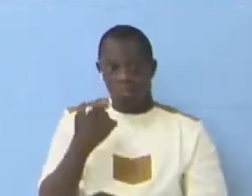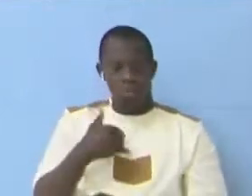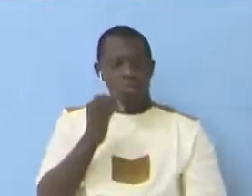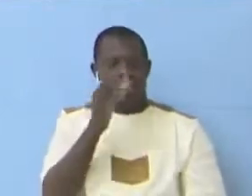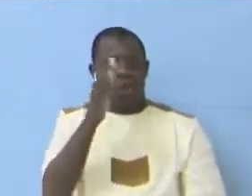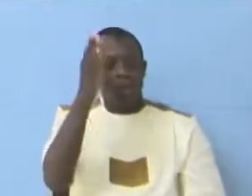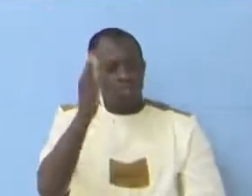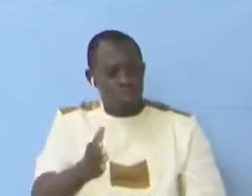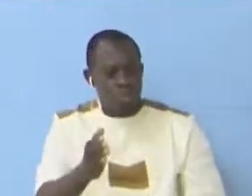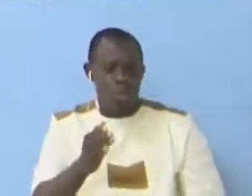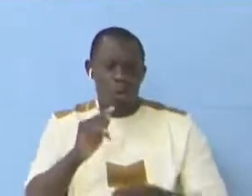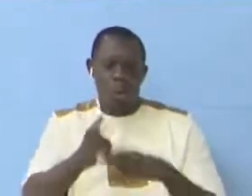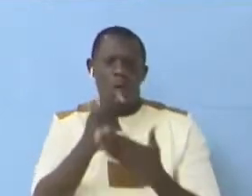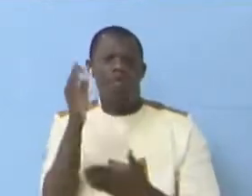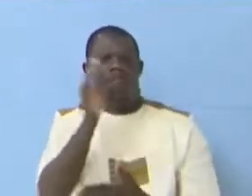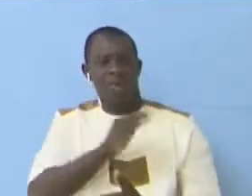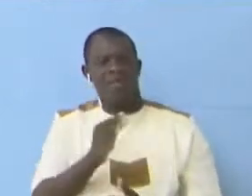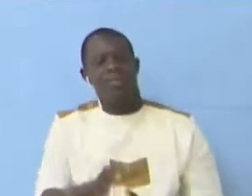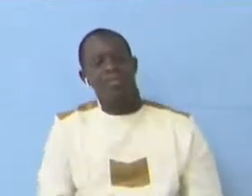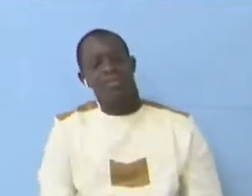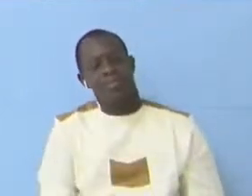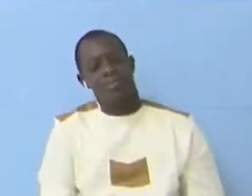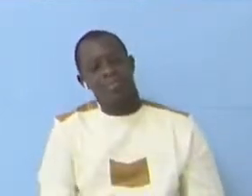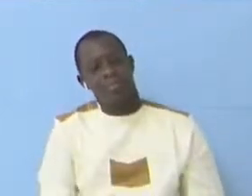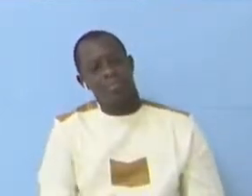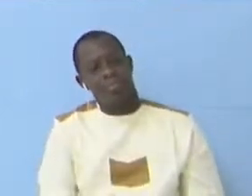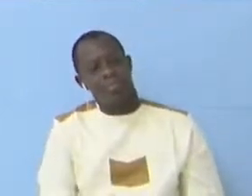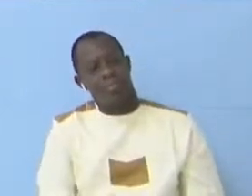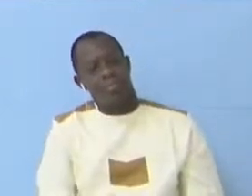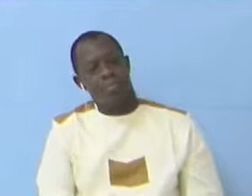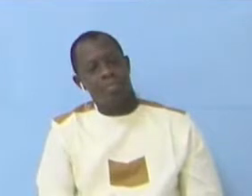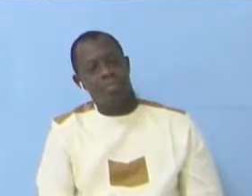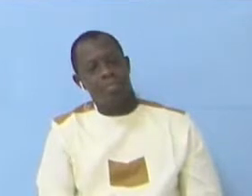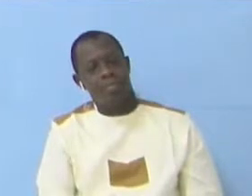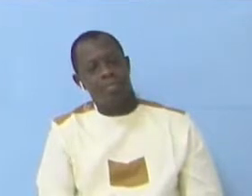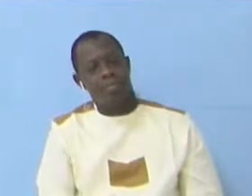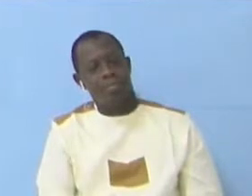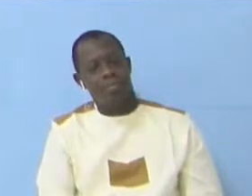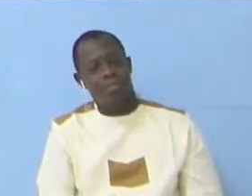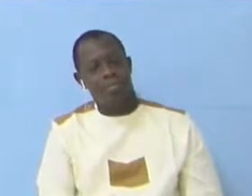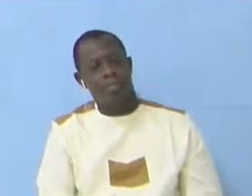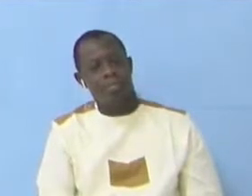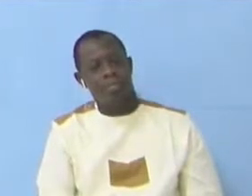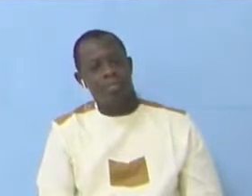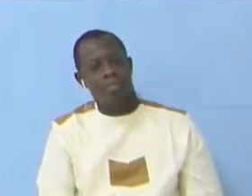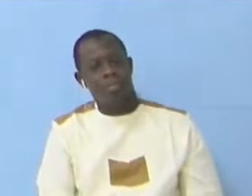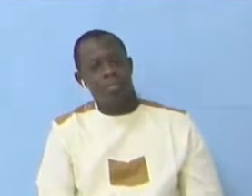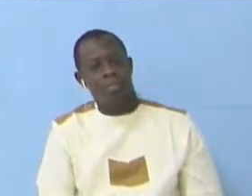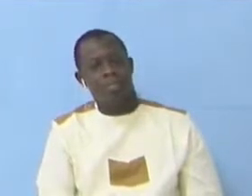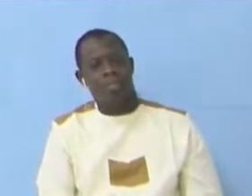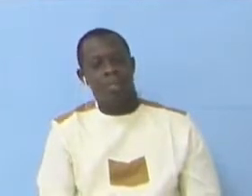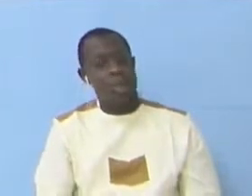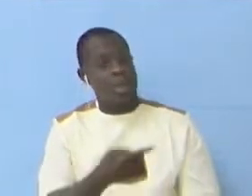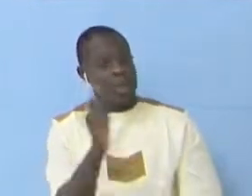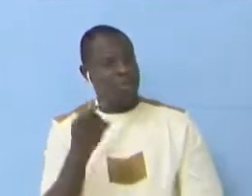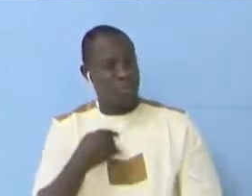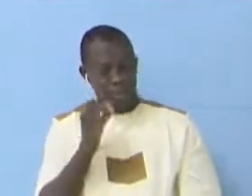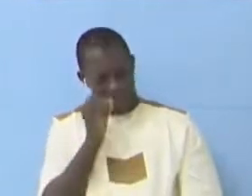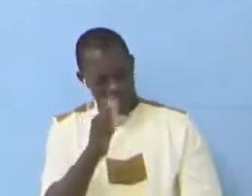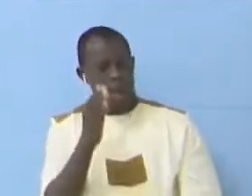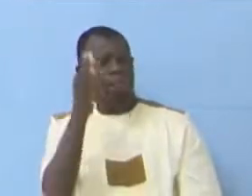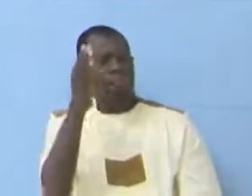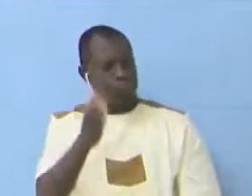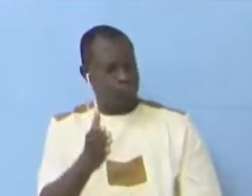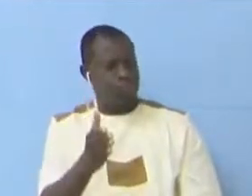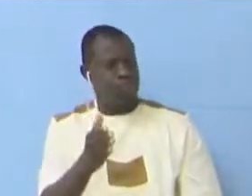te ñoom dañ ne ñii ñu ngi leen doon métital ñoom wax nañ dëgg wala dañ fen. They told the truth. wax They dëgg said ji lañ